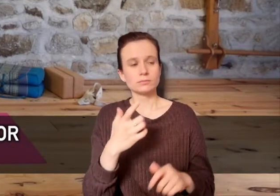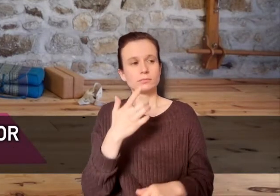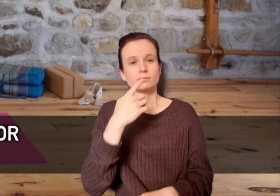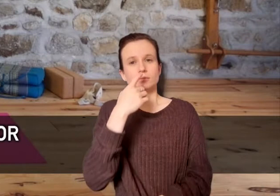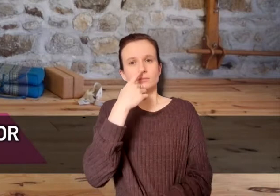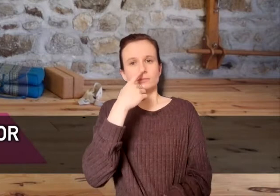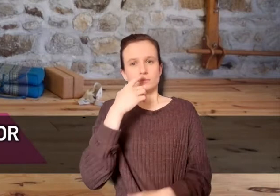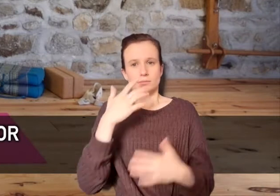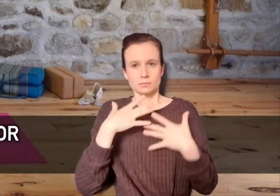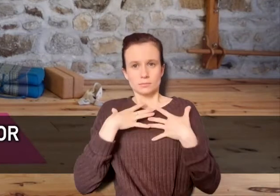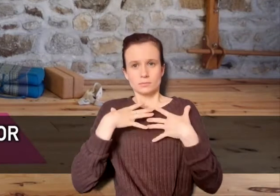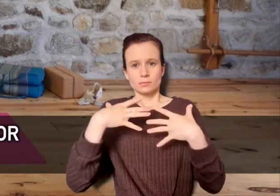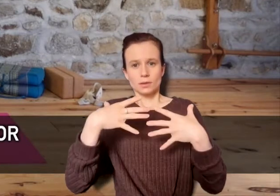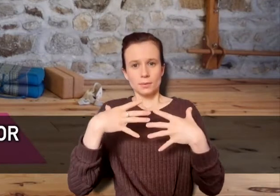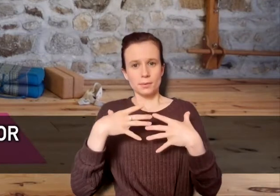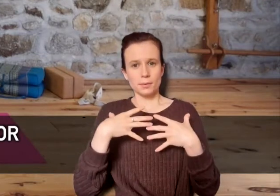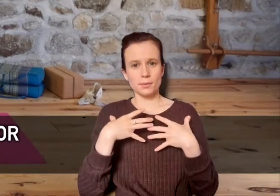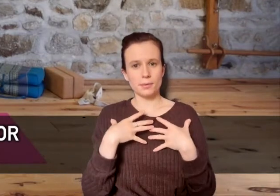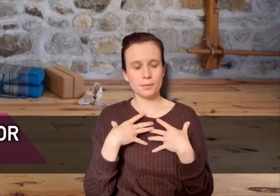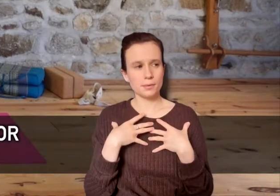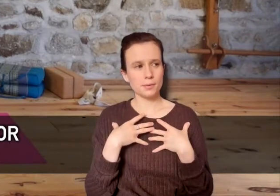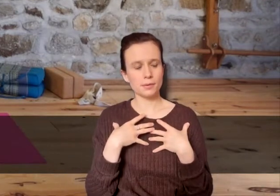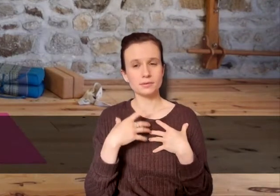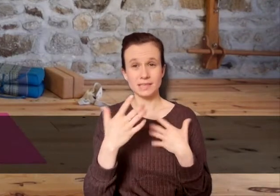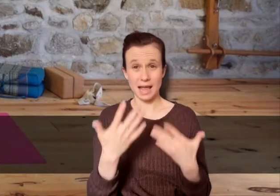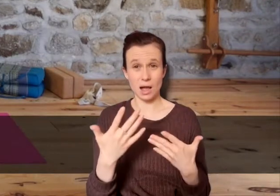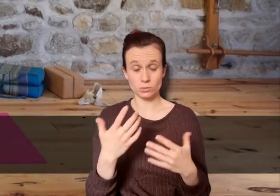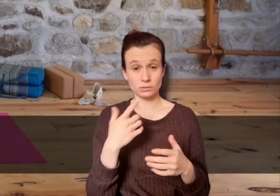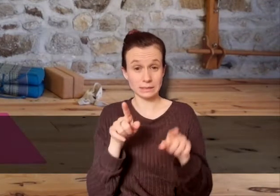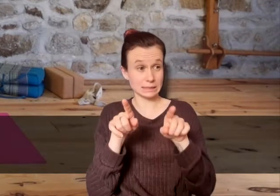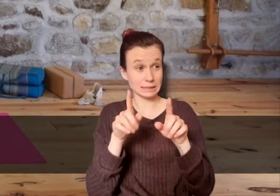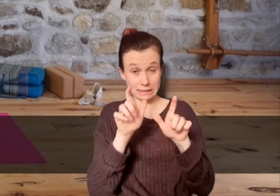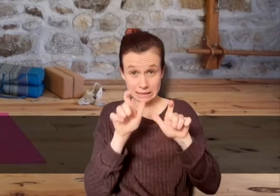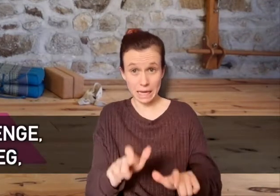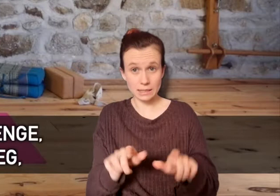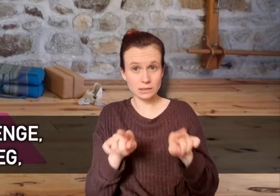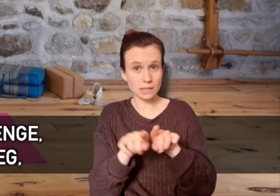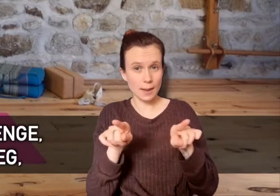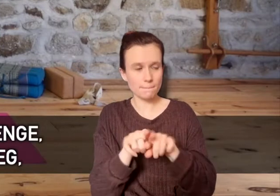You're just going to stay here for about 5 slow breaths. Again, always in and out through the nose.